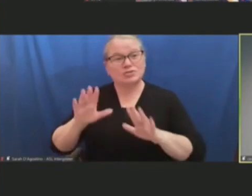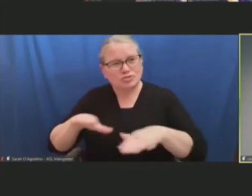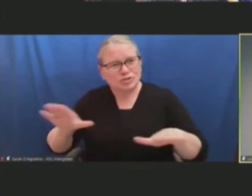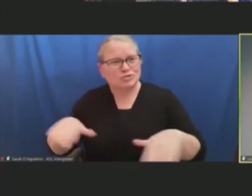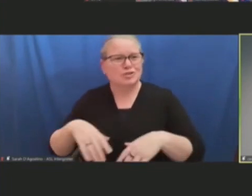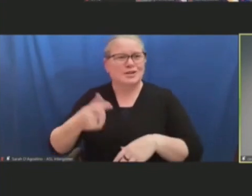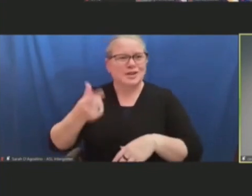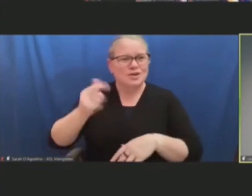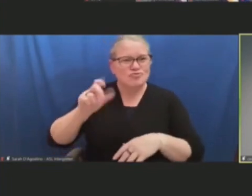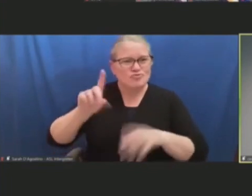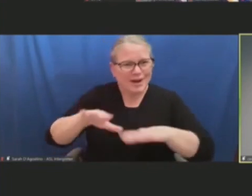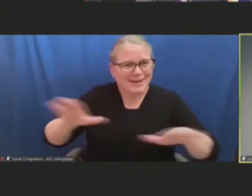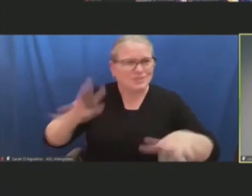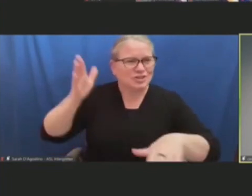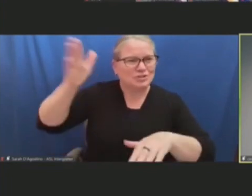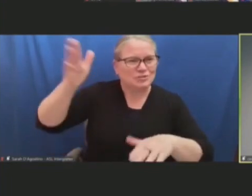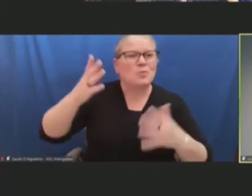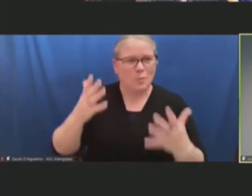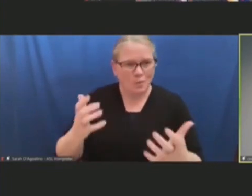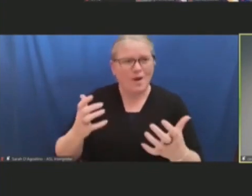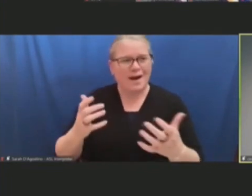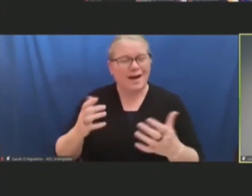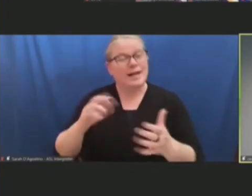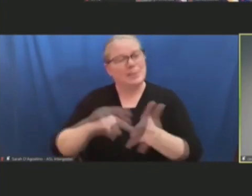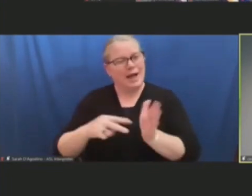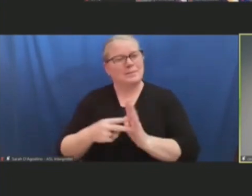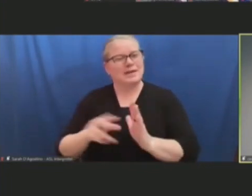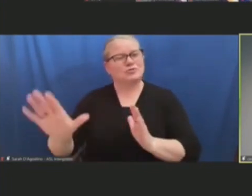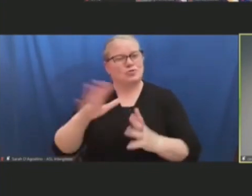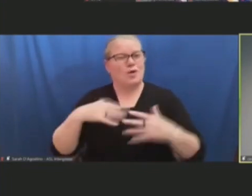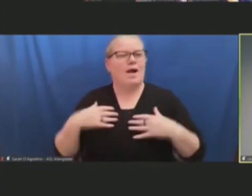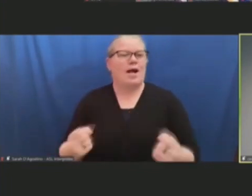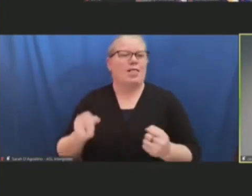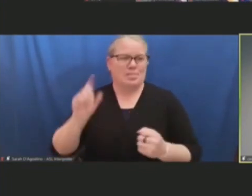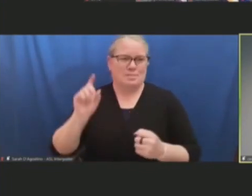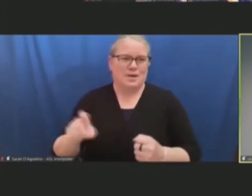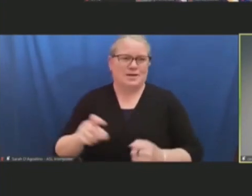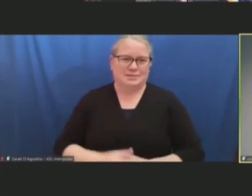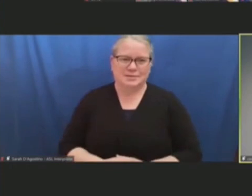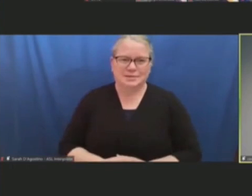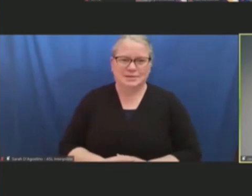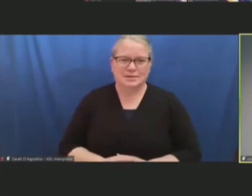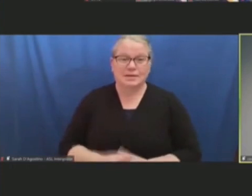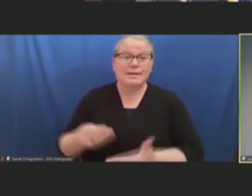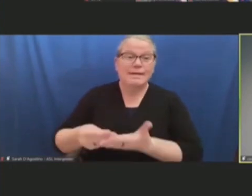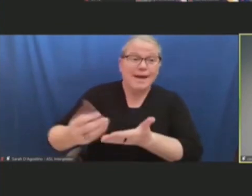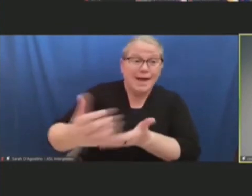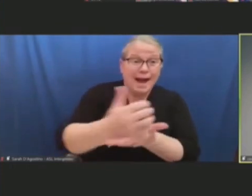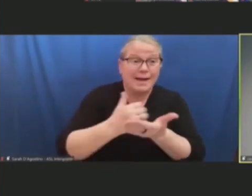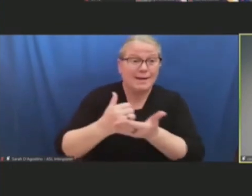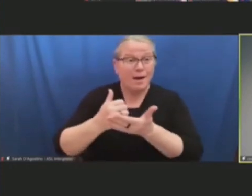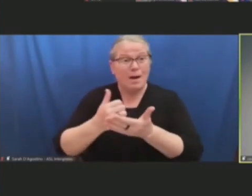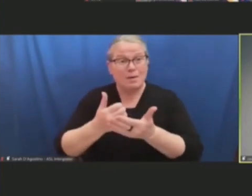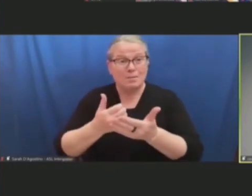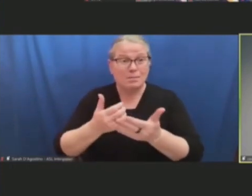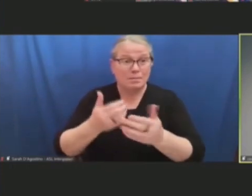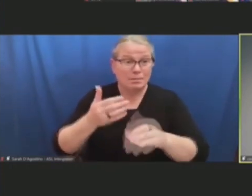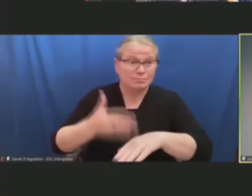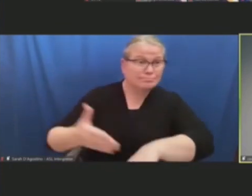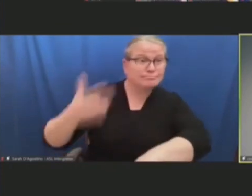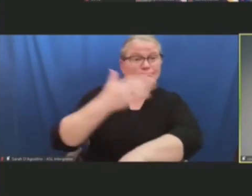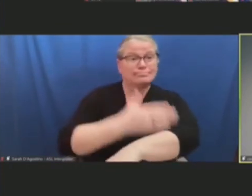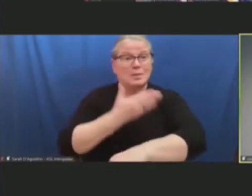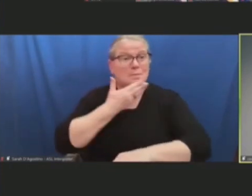And having better health would allow you to have a greater income because you'll be able to spend more time working and